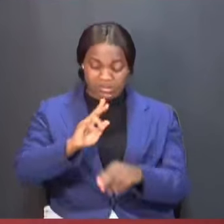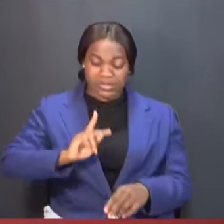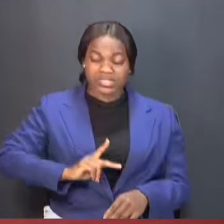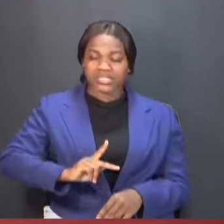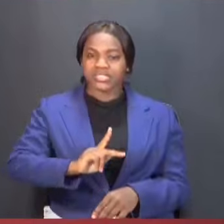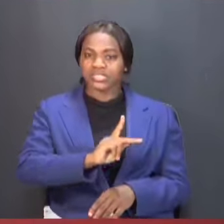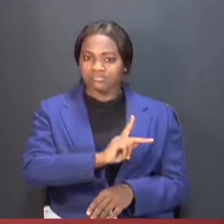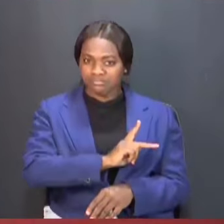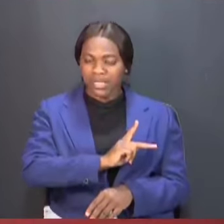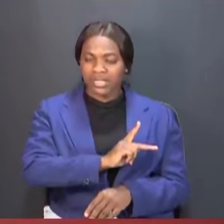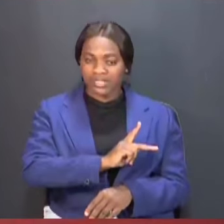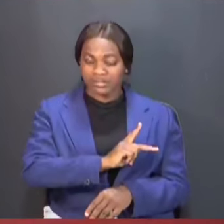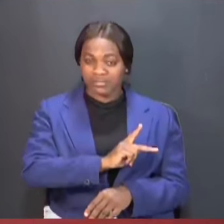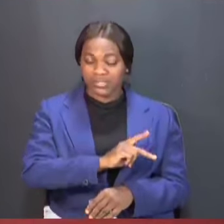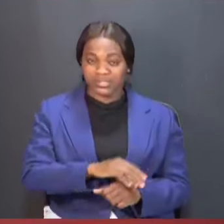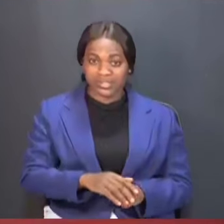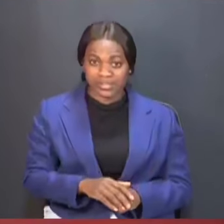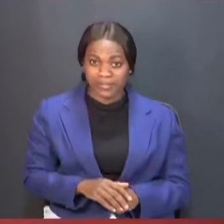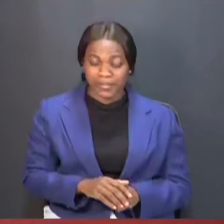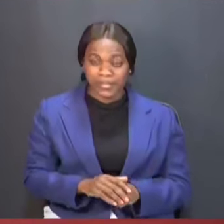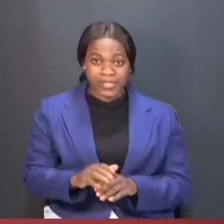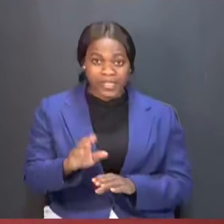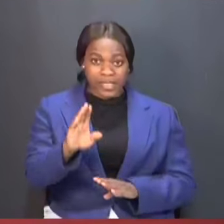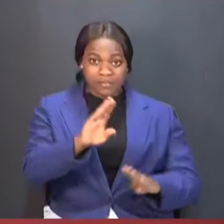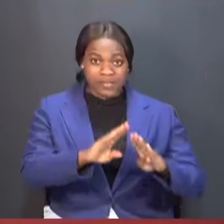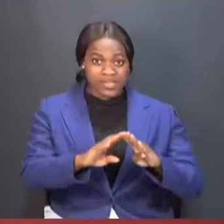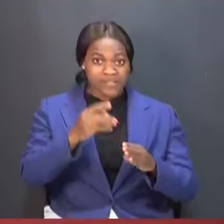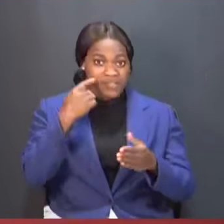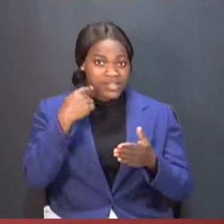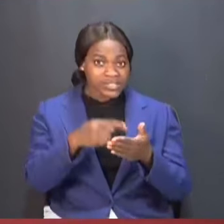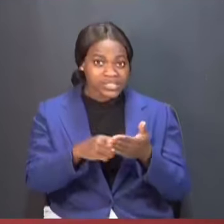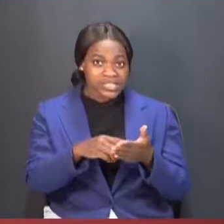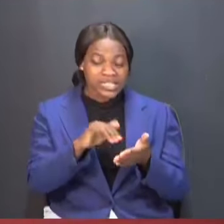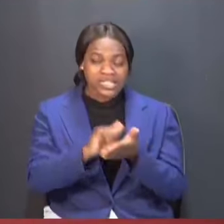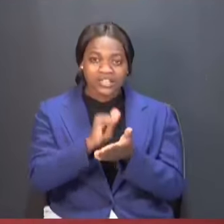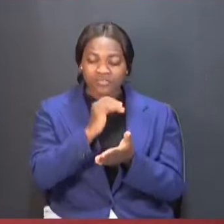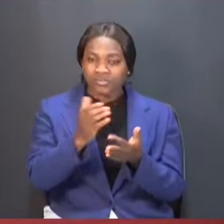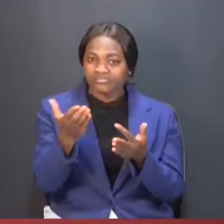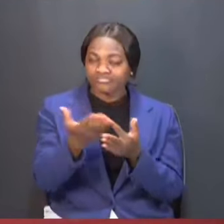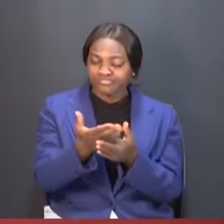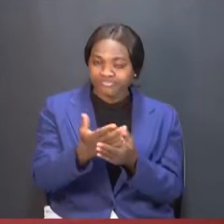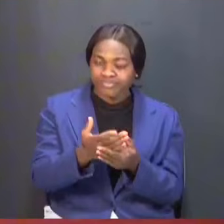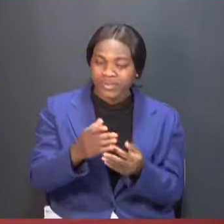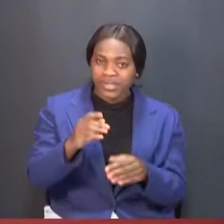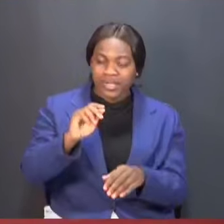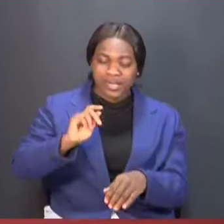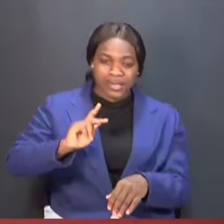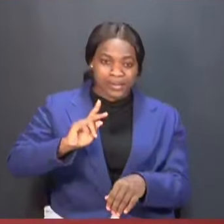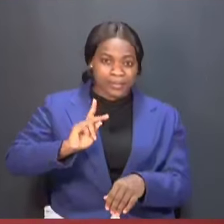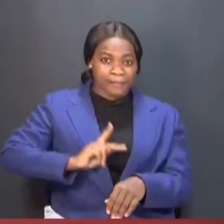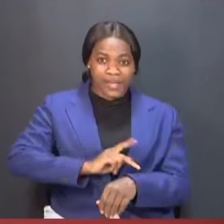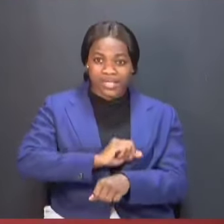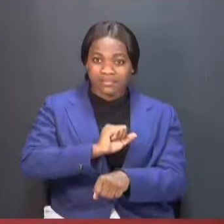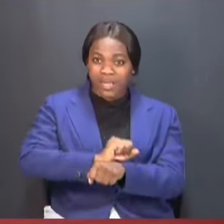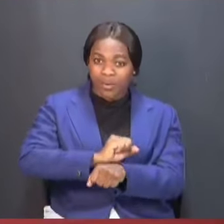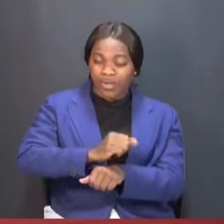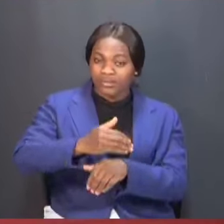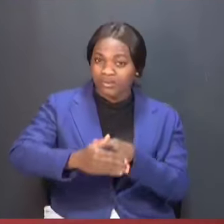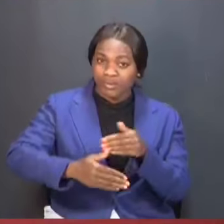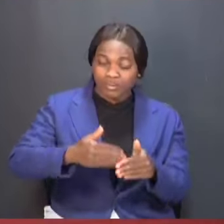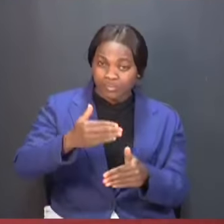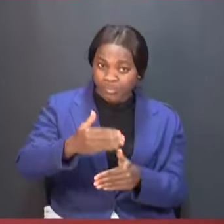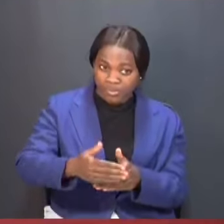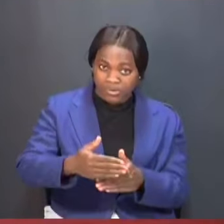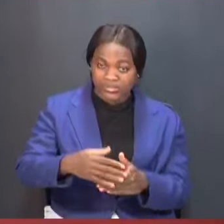These capture behavior that, while not obstructing proceedings, undermines Parliament's standing,